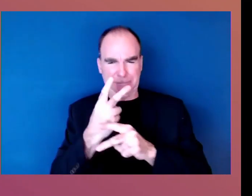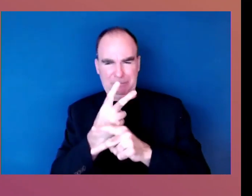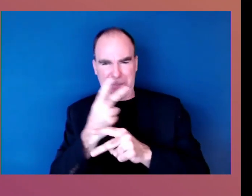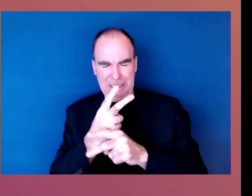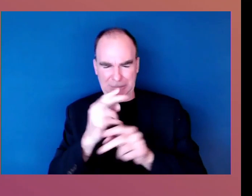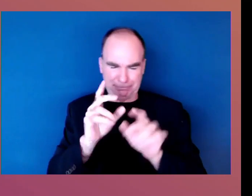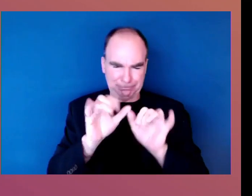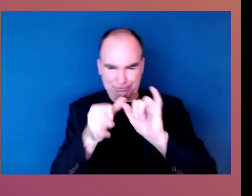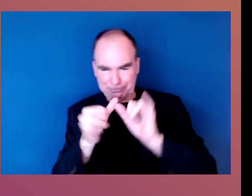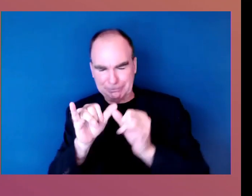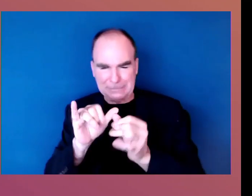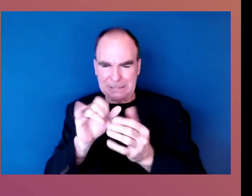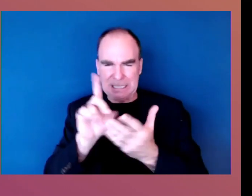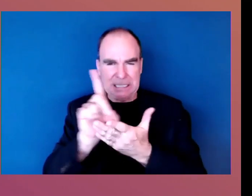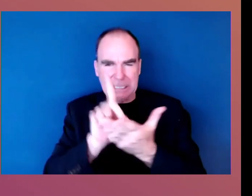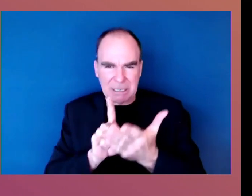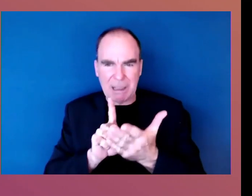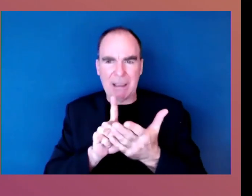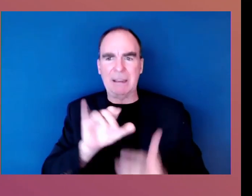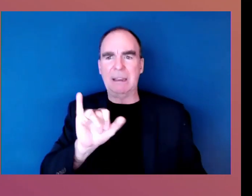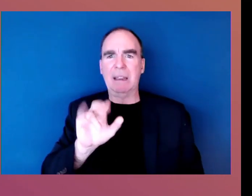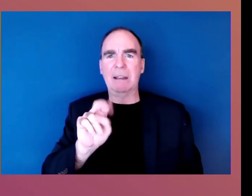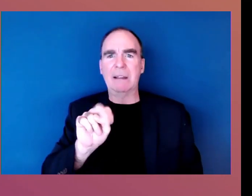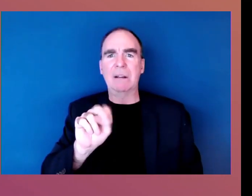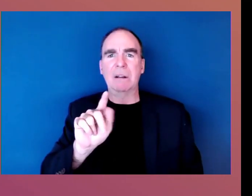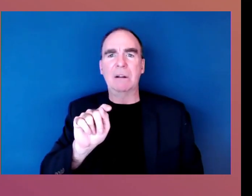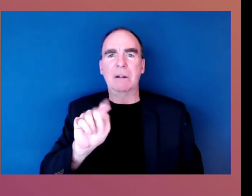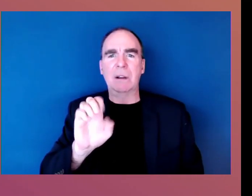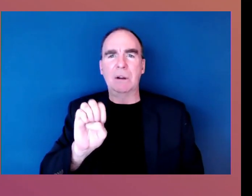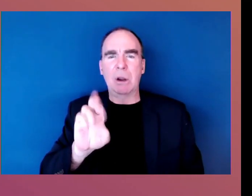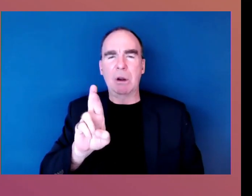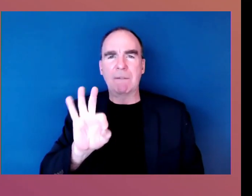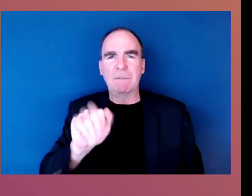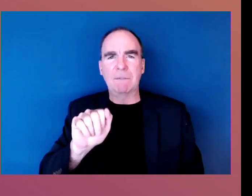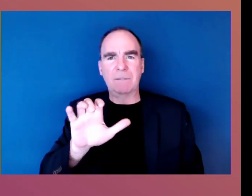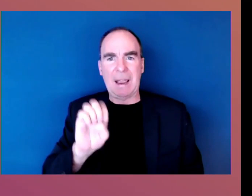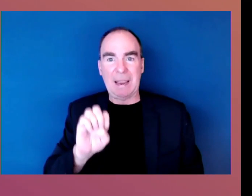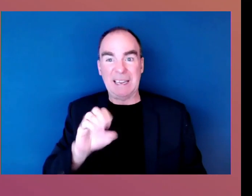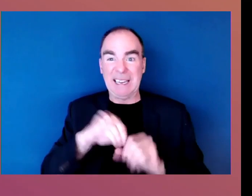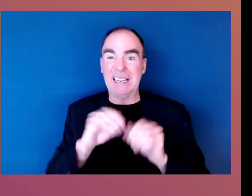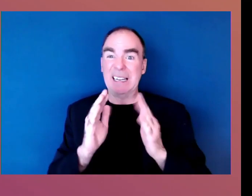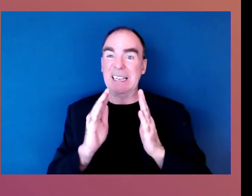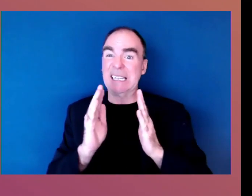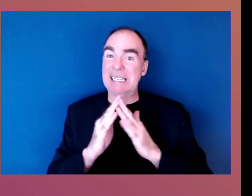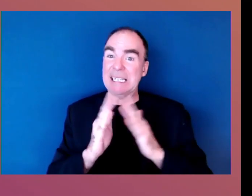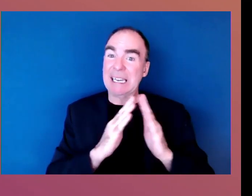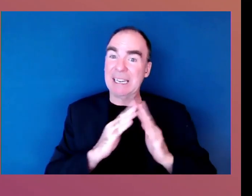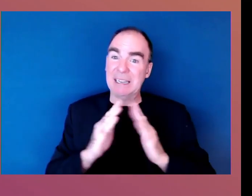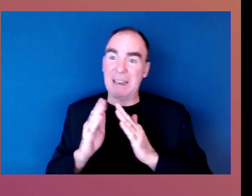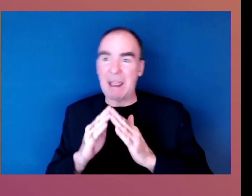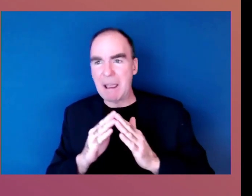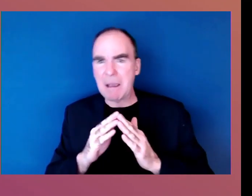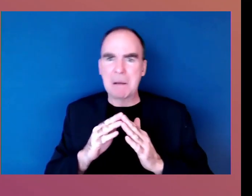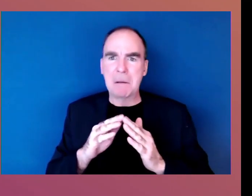city. Blind users expressed their dream about walking around the neighborhood just for fun with a